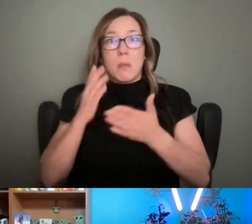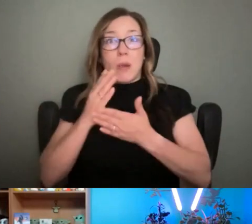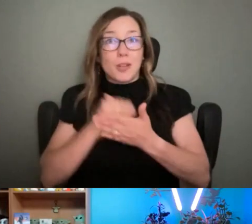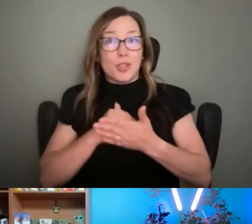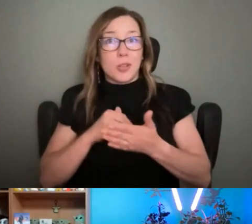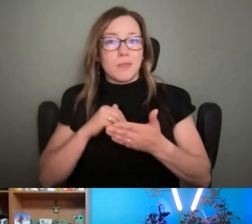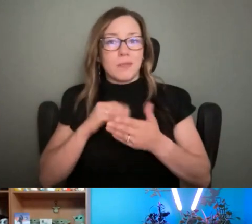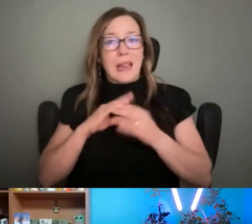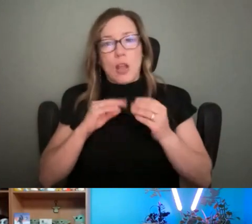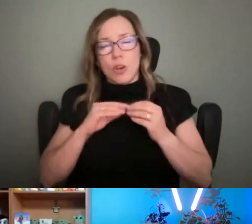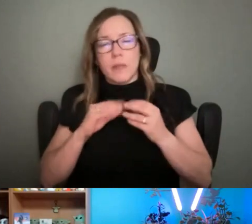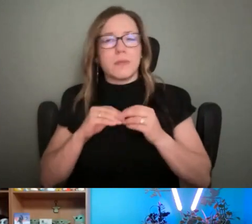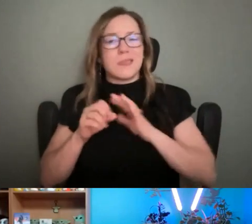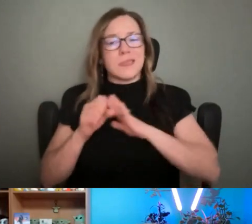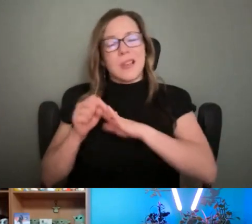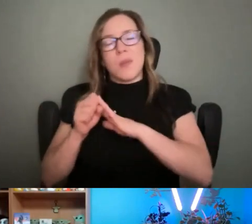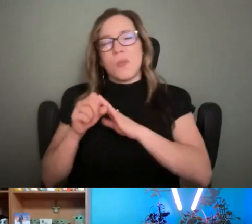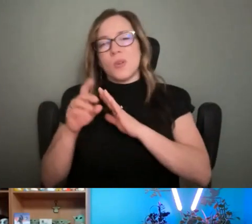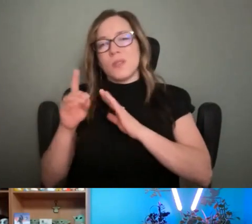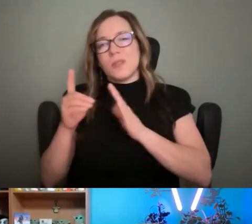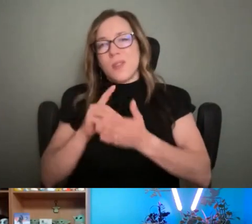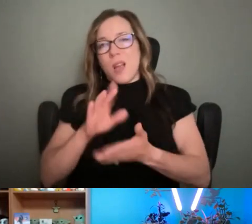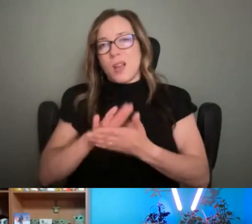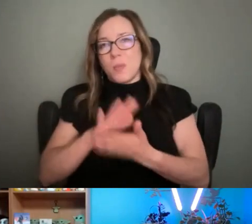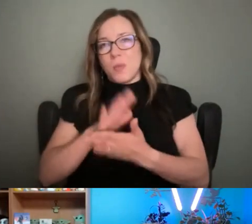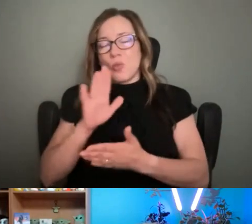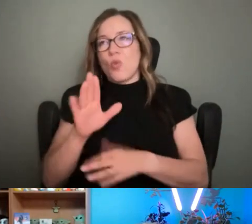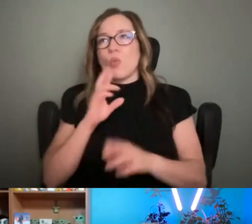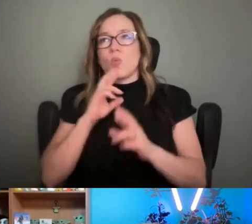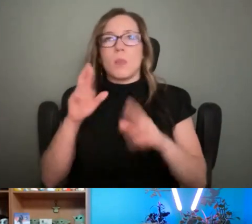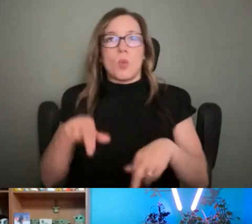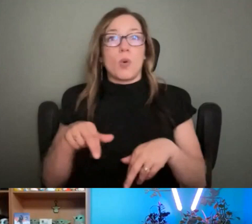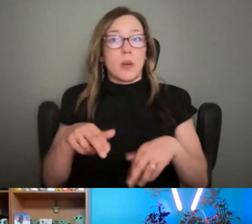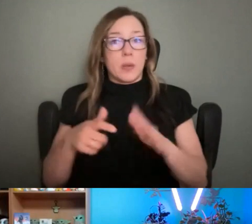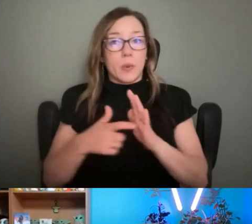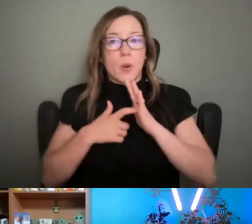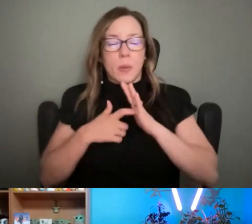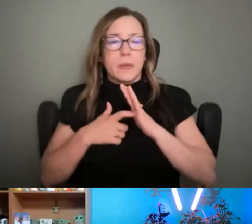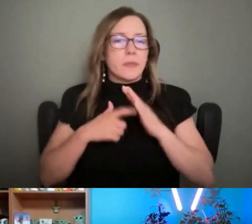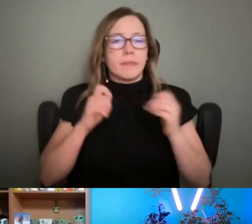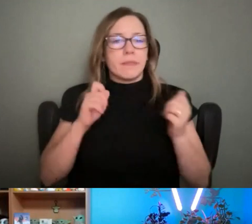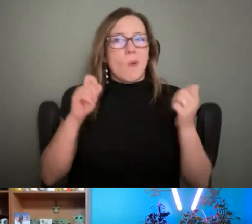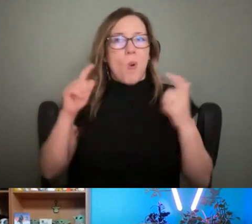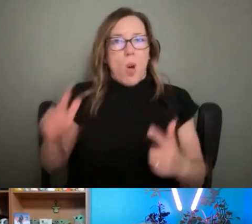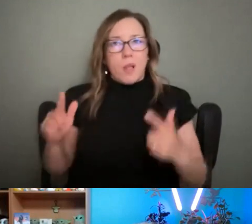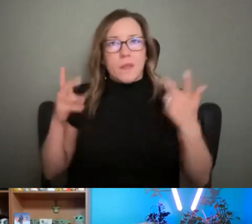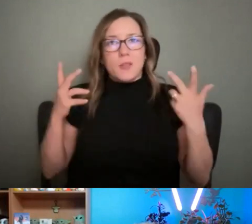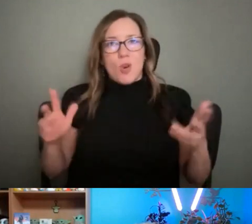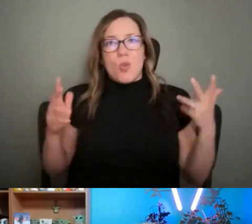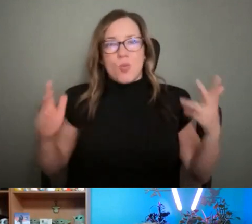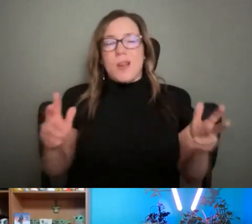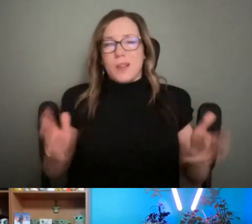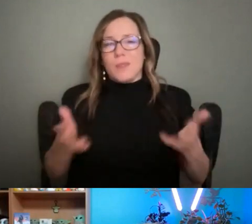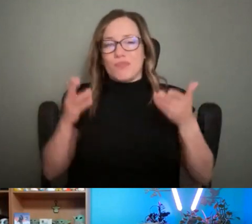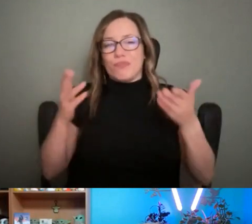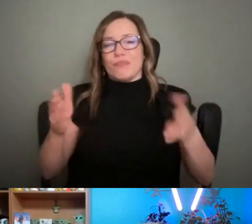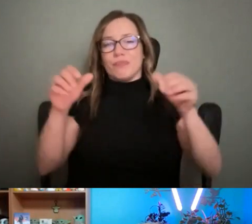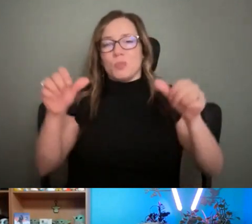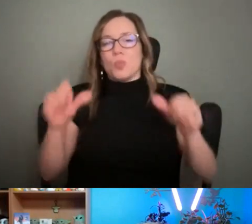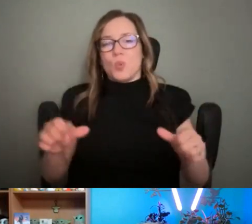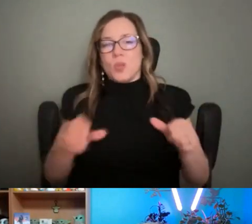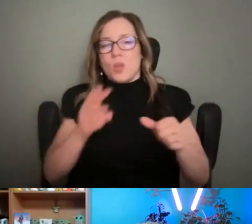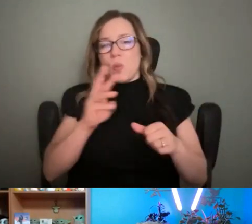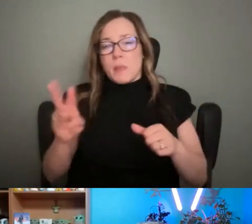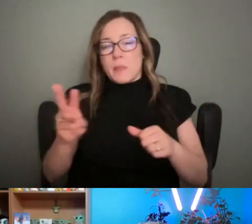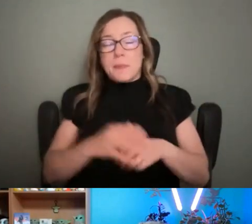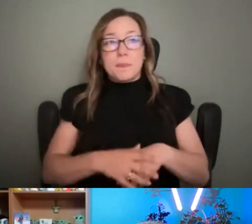some sample documents about what your reporting requirements will be also. So all of that is already posted on the website. Once